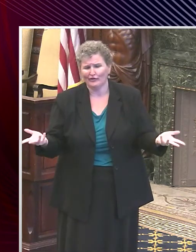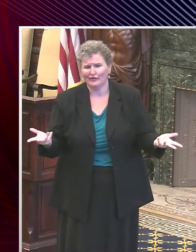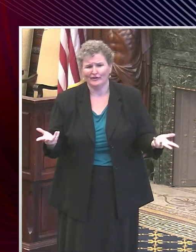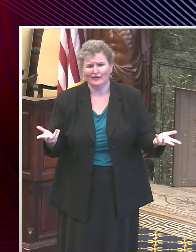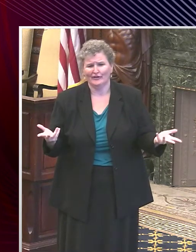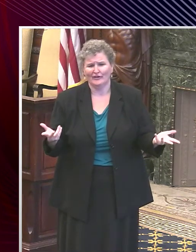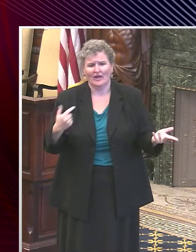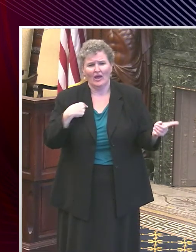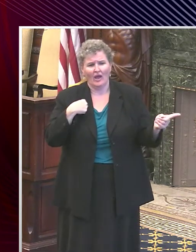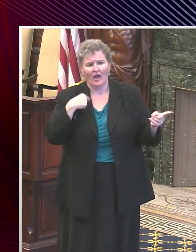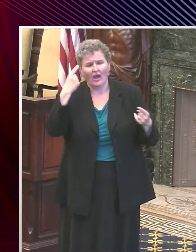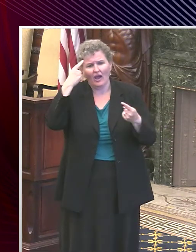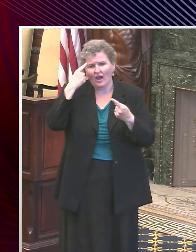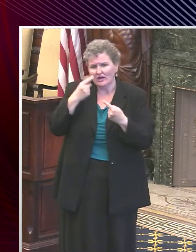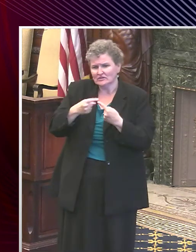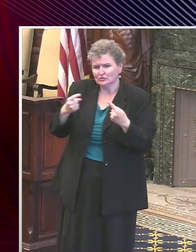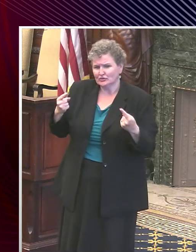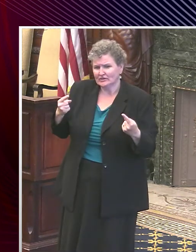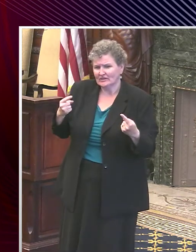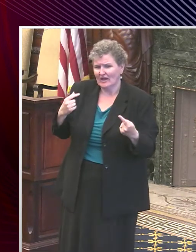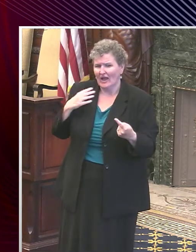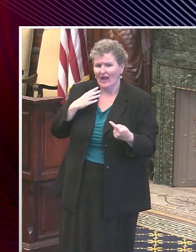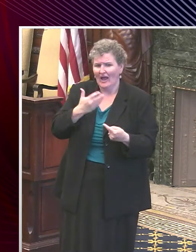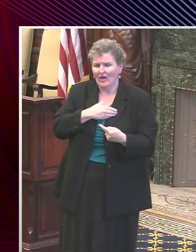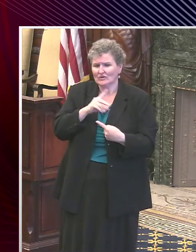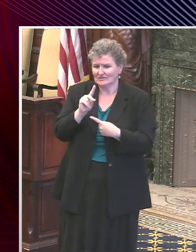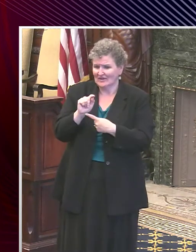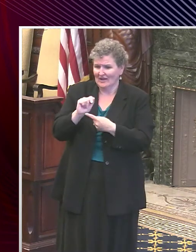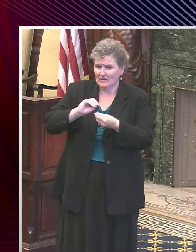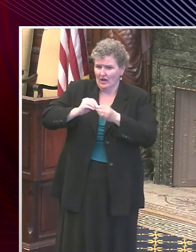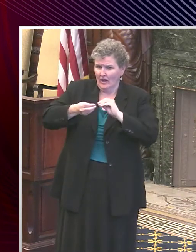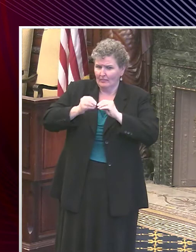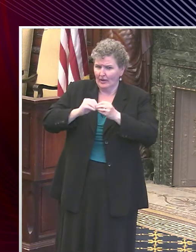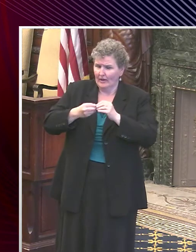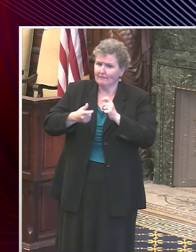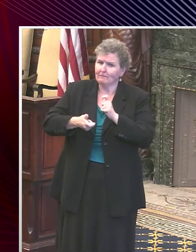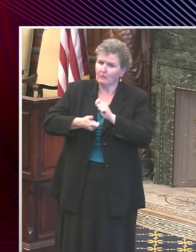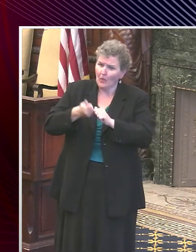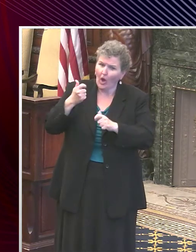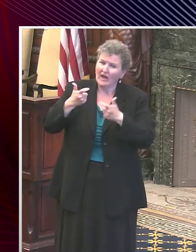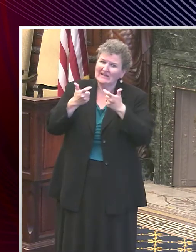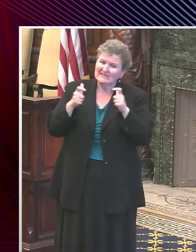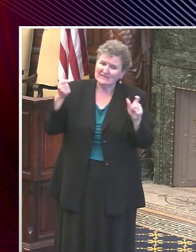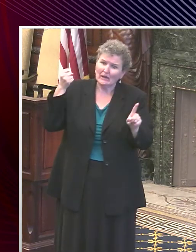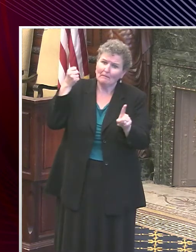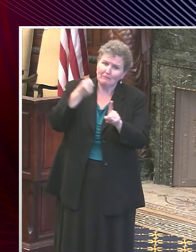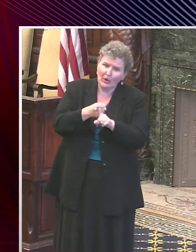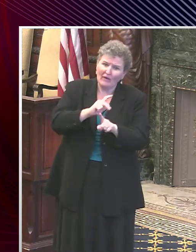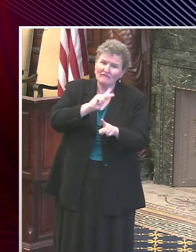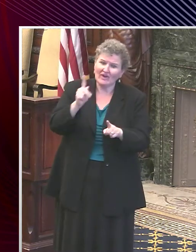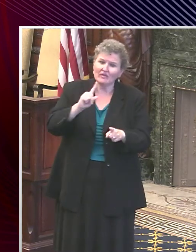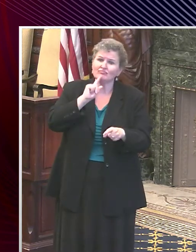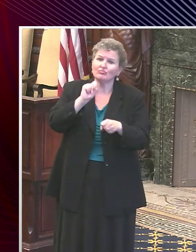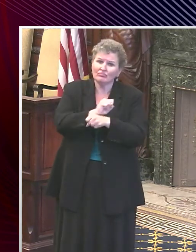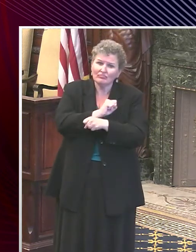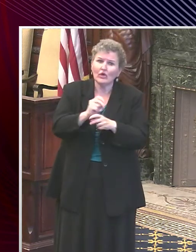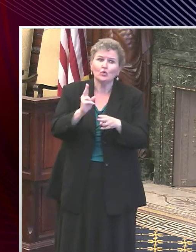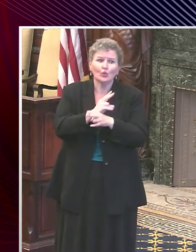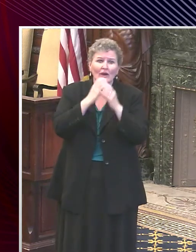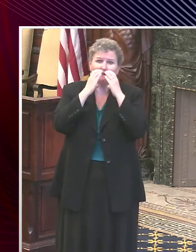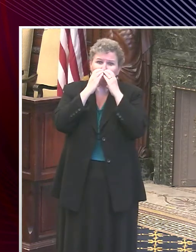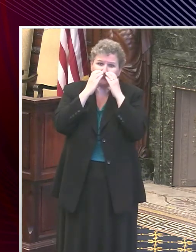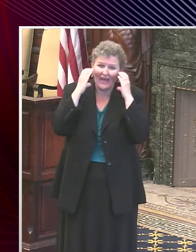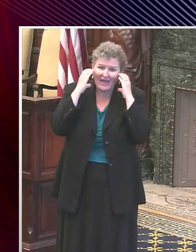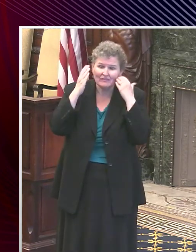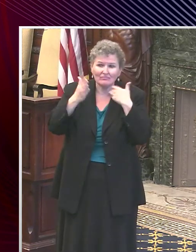working. Our data shows that the large majority of Philadelphia residents are wearing masks when they're in stores or when